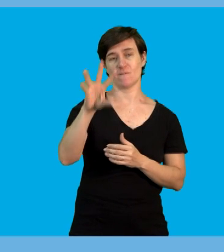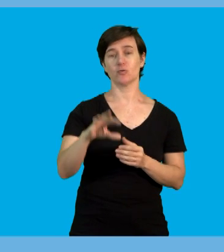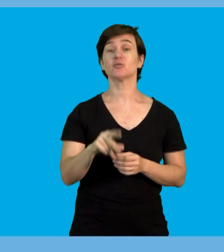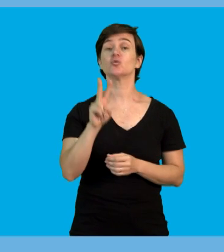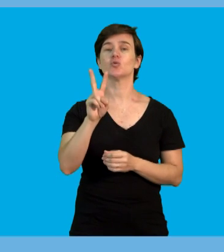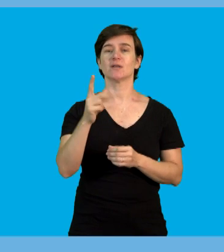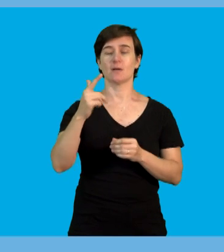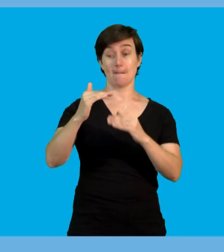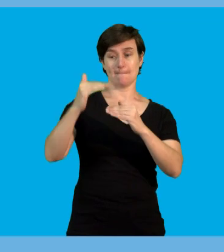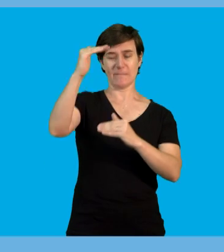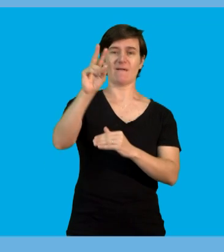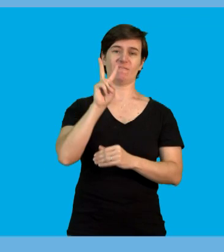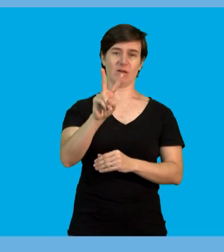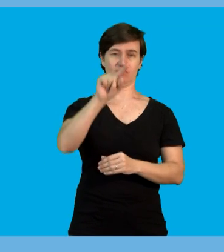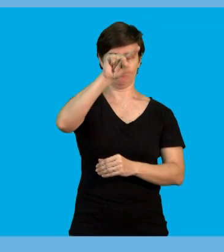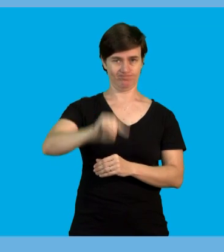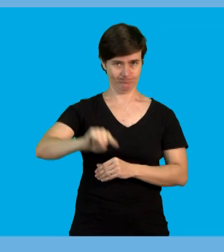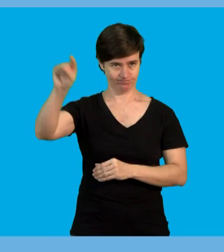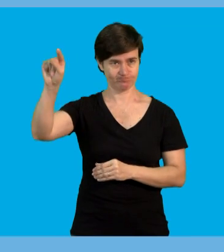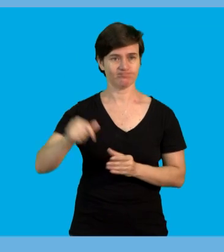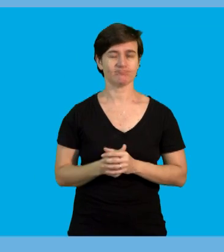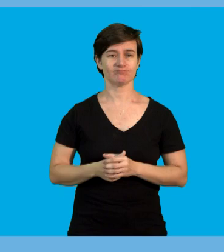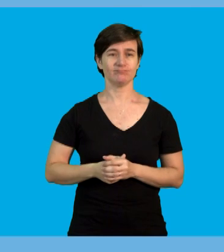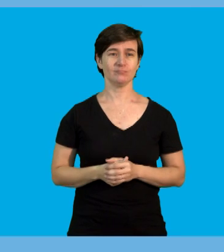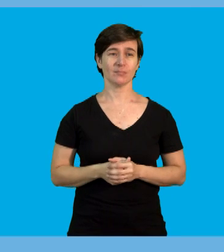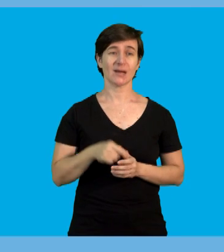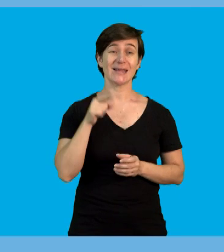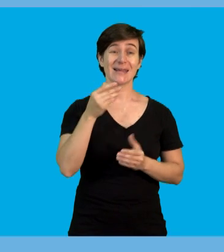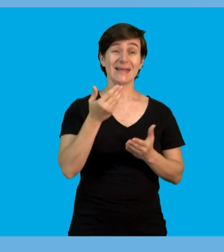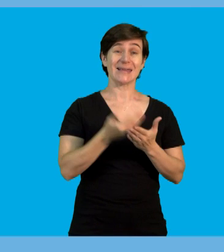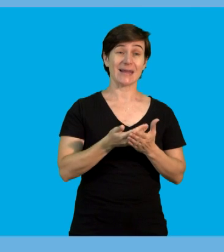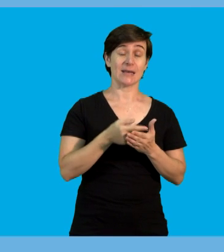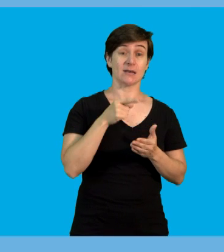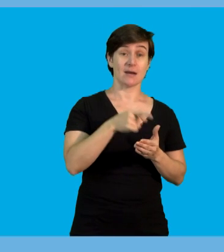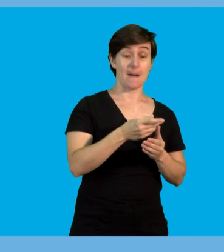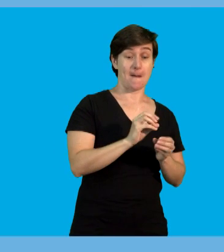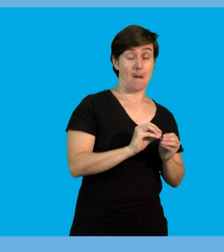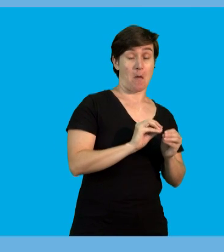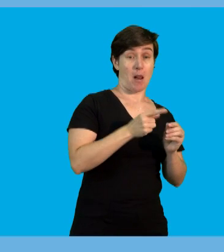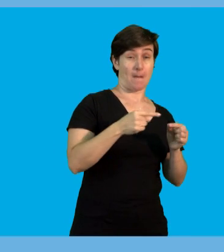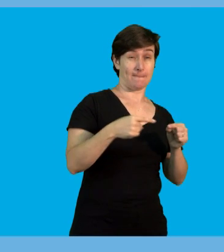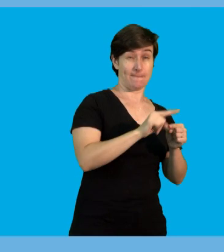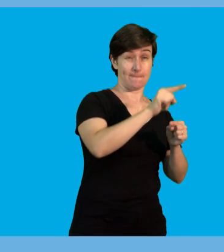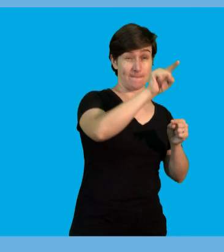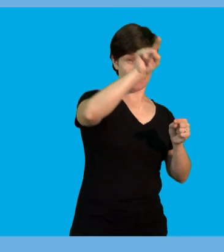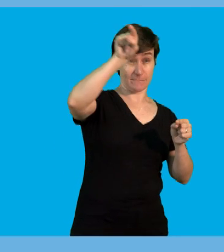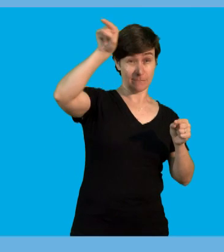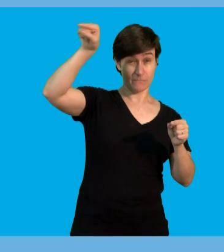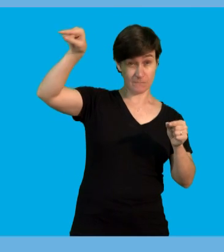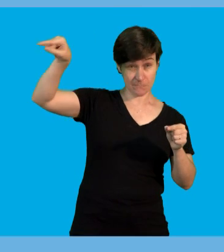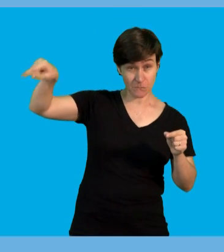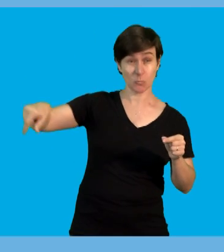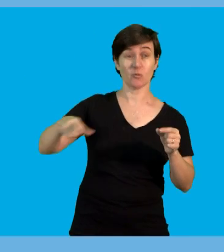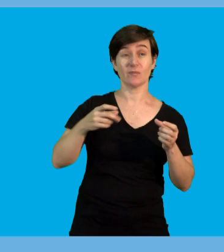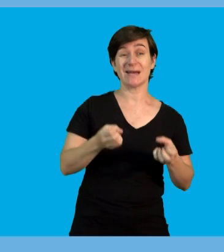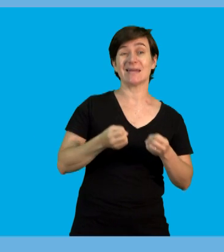denoted by V, capital letter V. And then the charges can move through the external circuit and transfer energy to